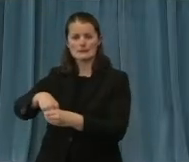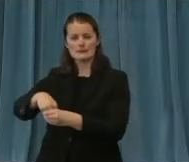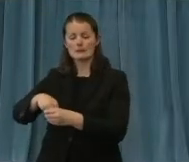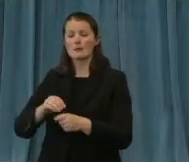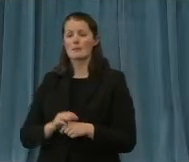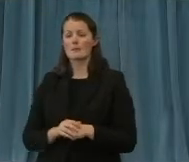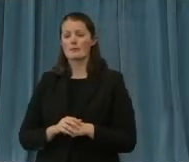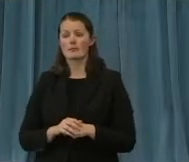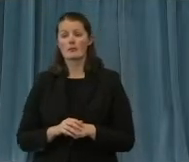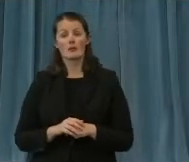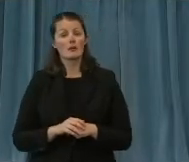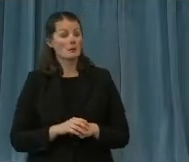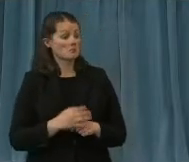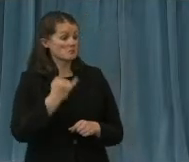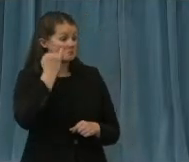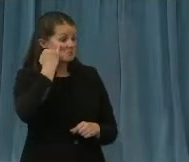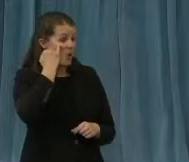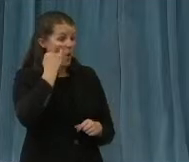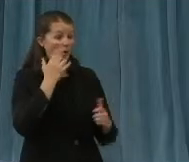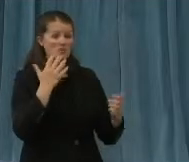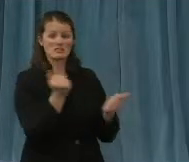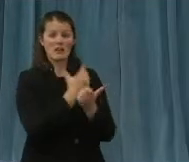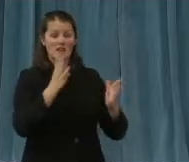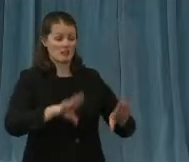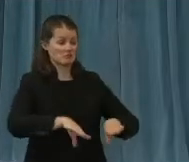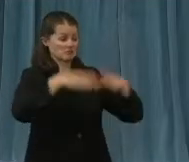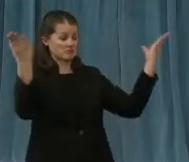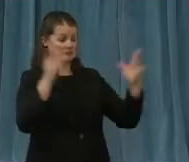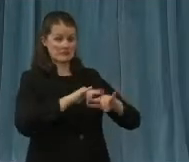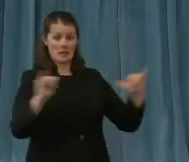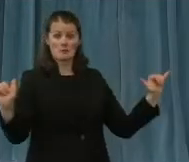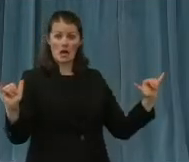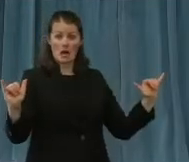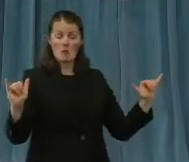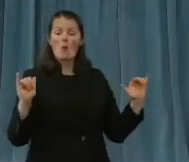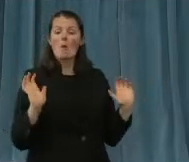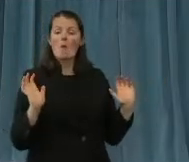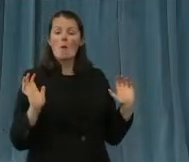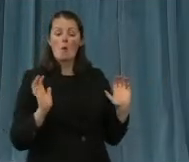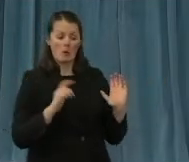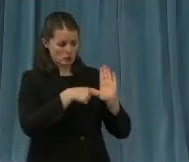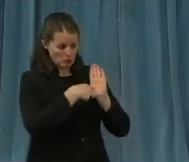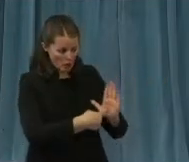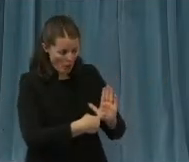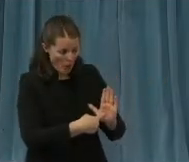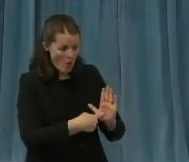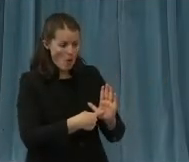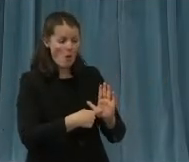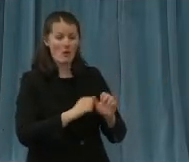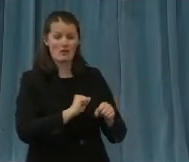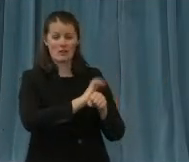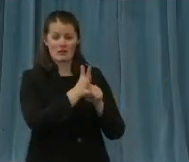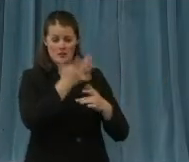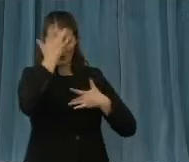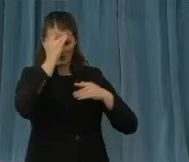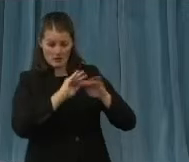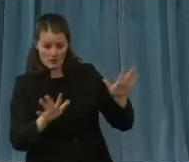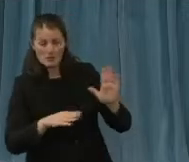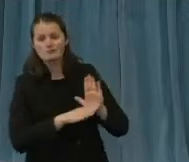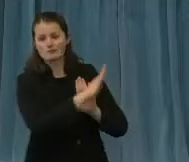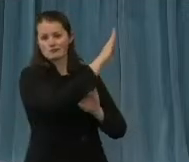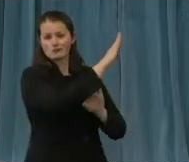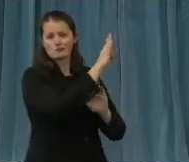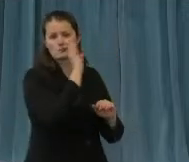our experts predict and experience elsewhere in the world shows us, if we don't do this in a controlled and